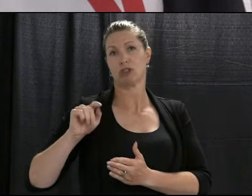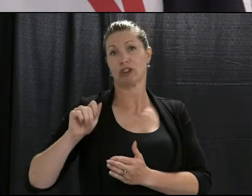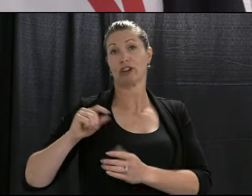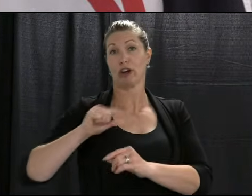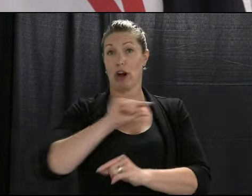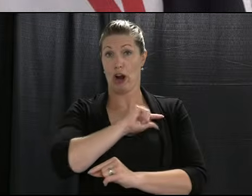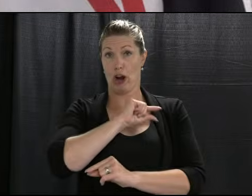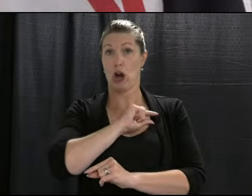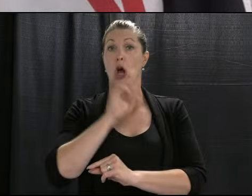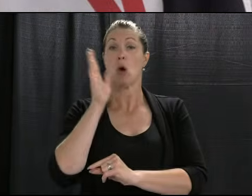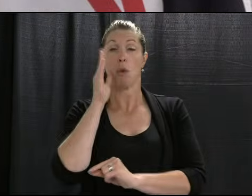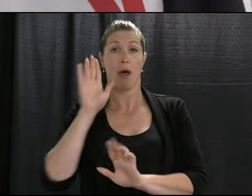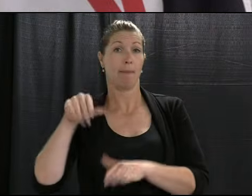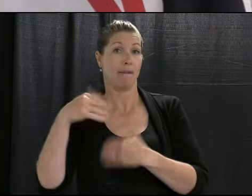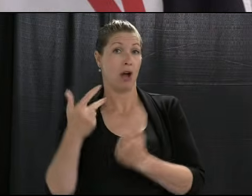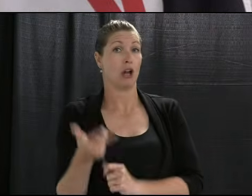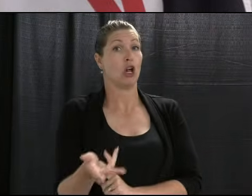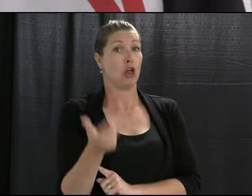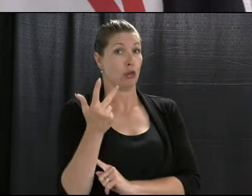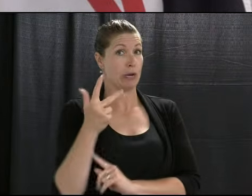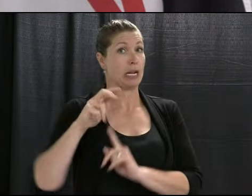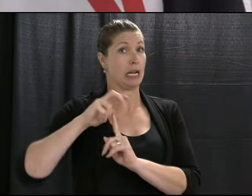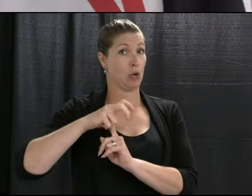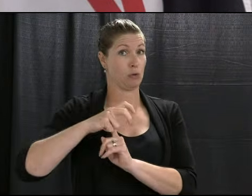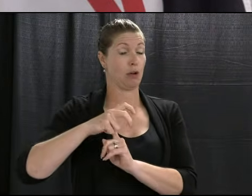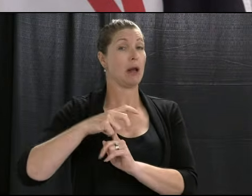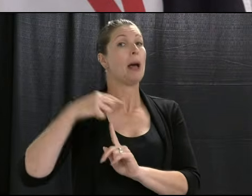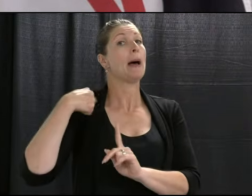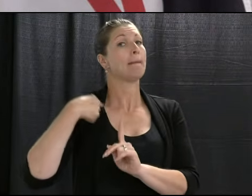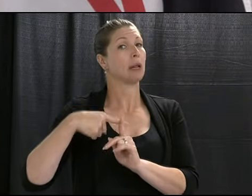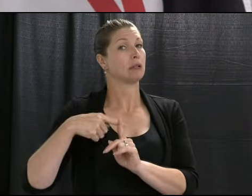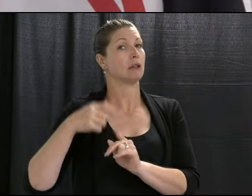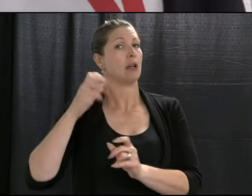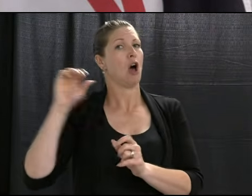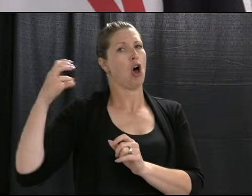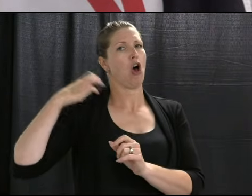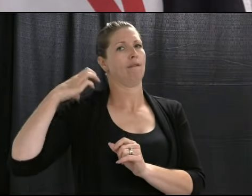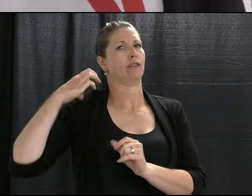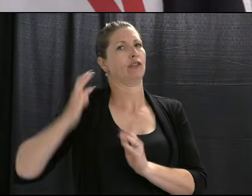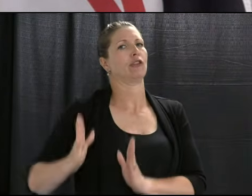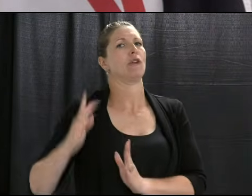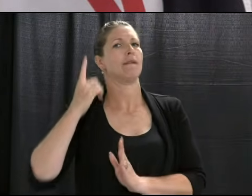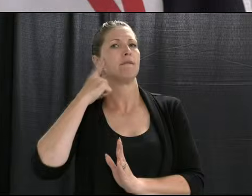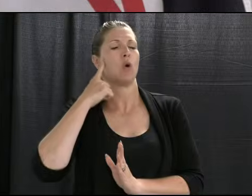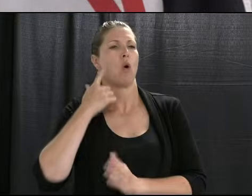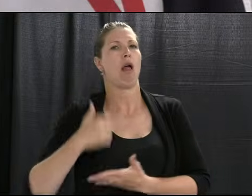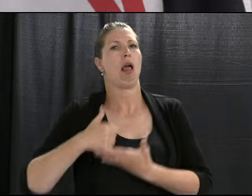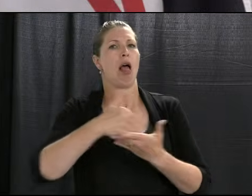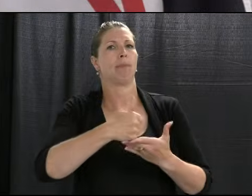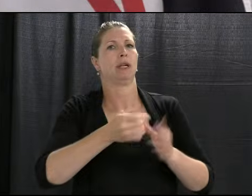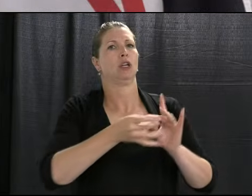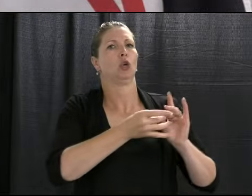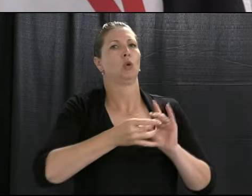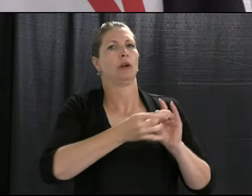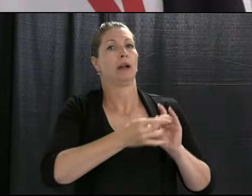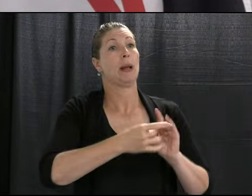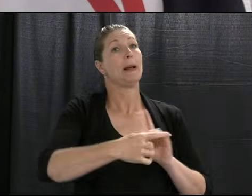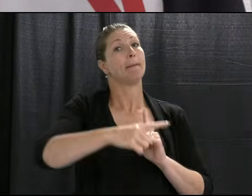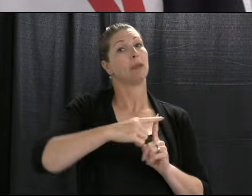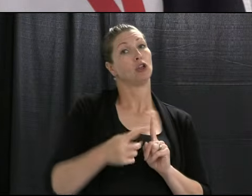3 helicopters, a Coast Guard liaison officer with expertise in planning and operation, and up to 2 crew comfort